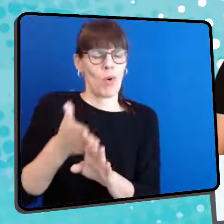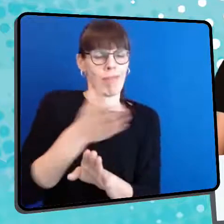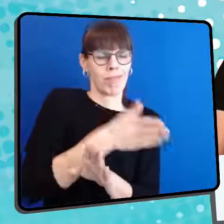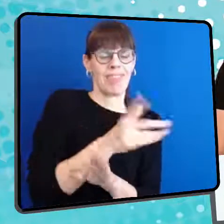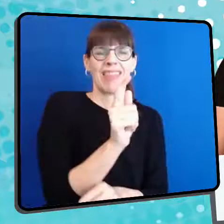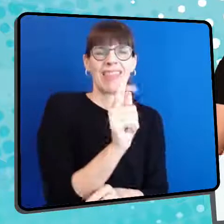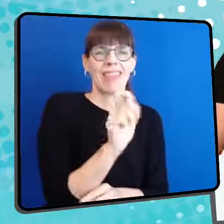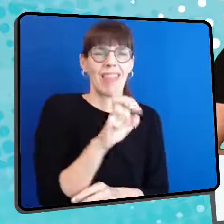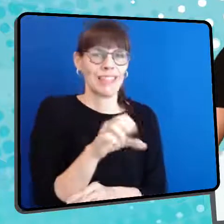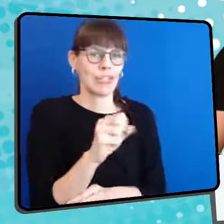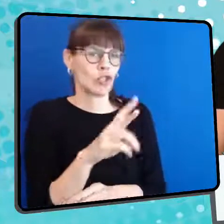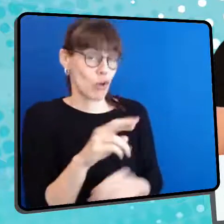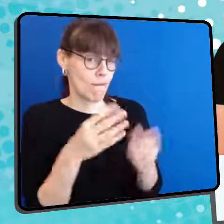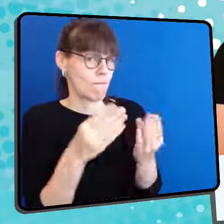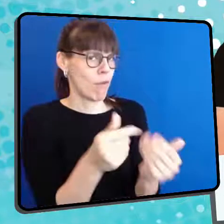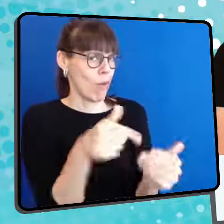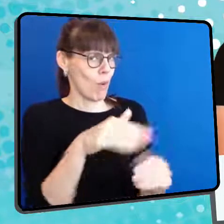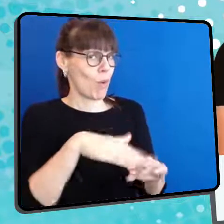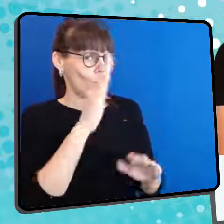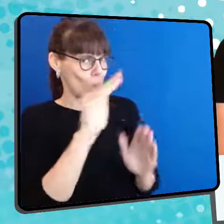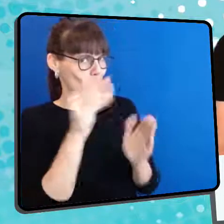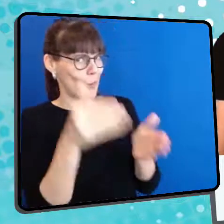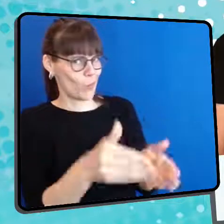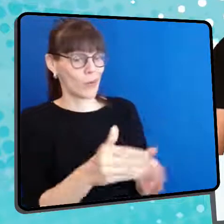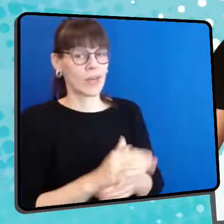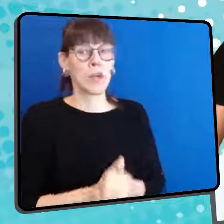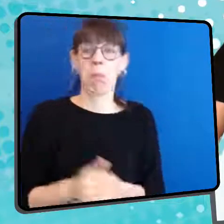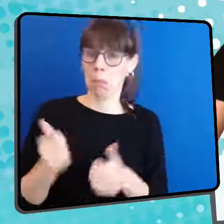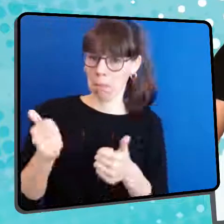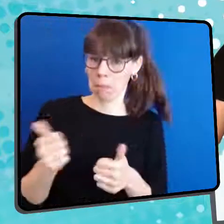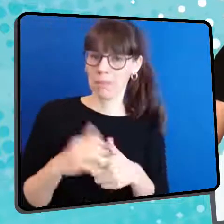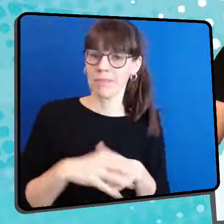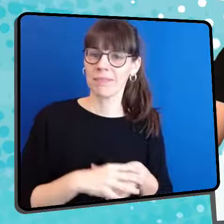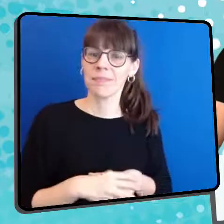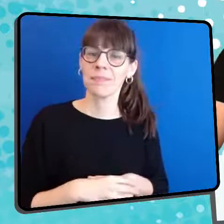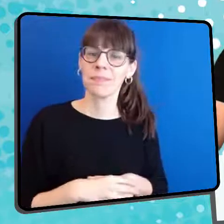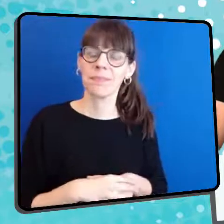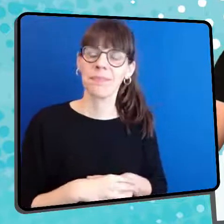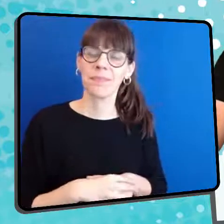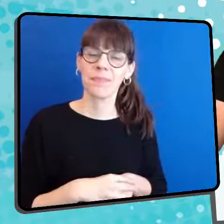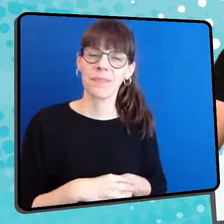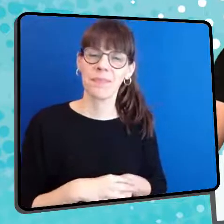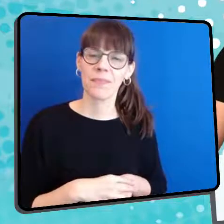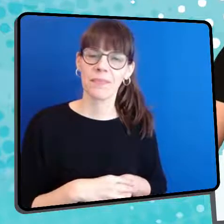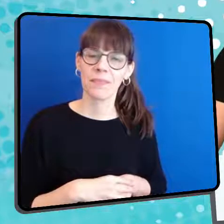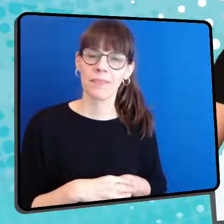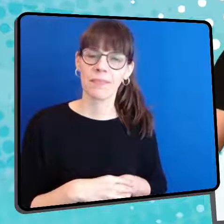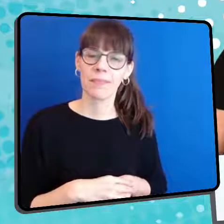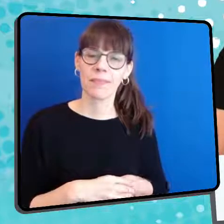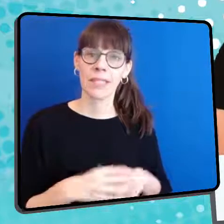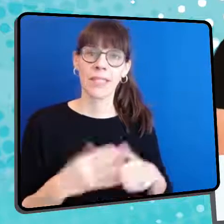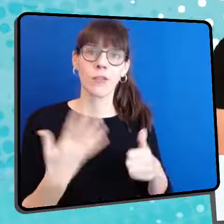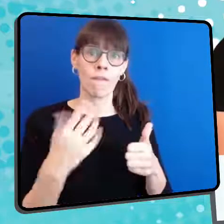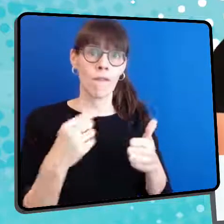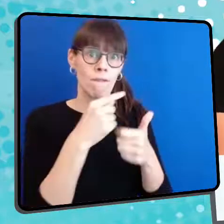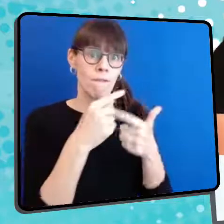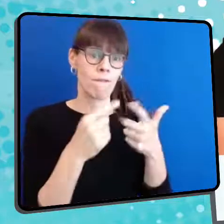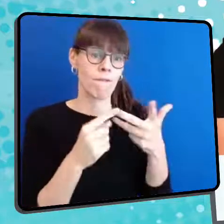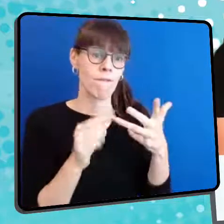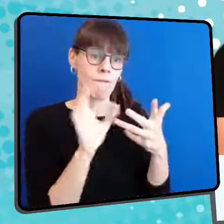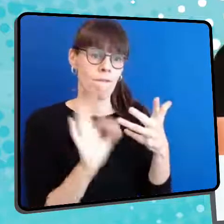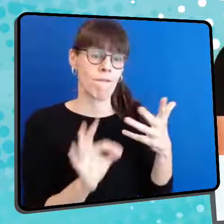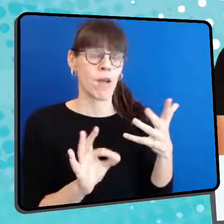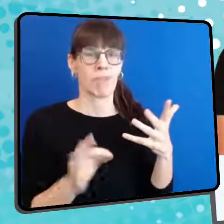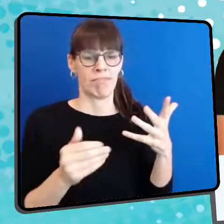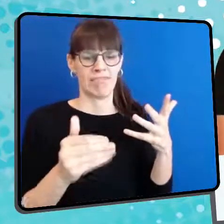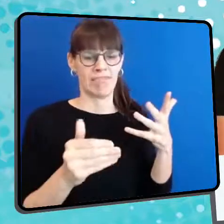That's cool. Also, this is now not our 5-question quickfire round. In the future, it's going to be a 6 questions quickfire round because that was a really good question